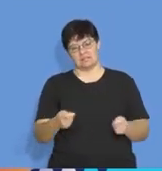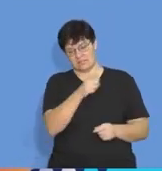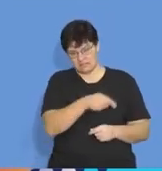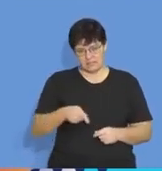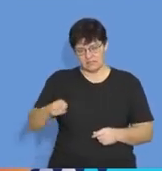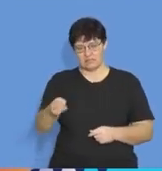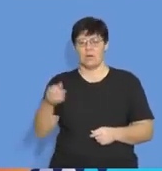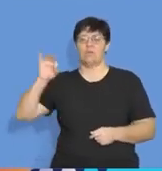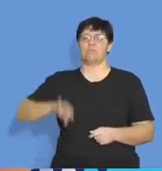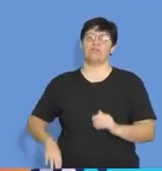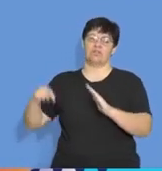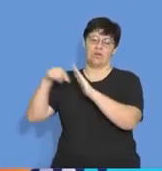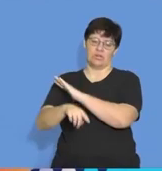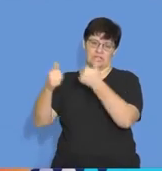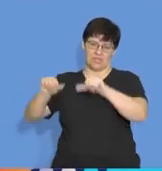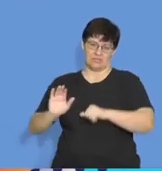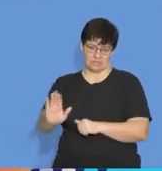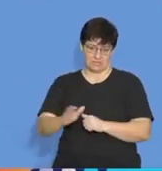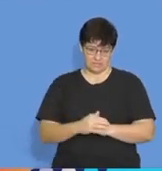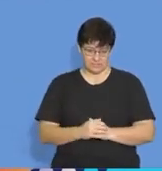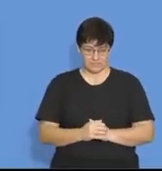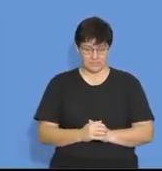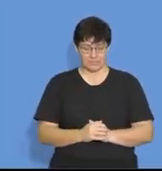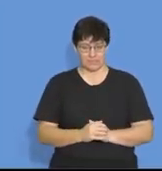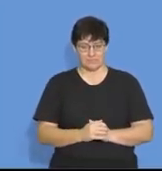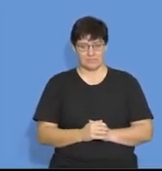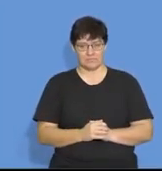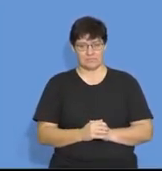my profit and loss account. Okay.